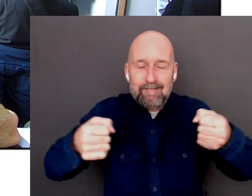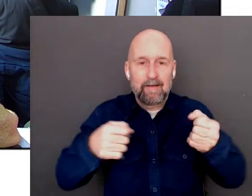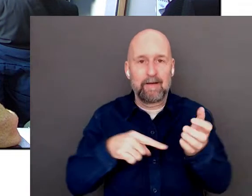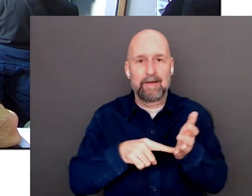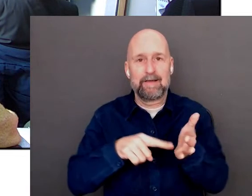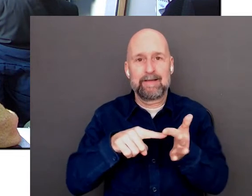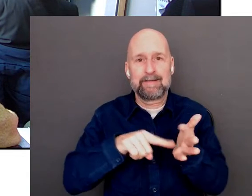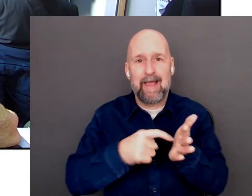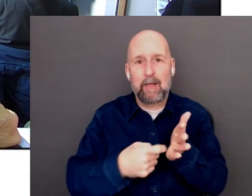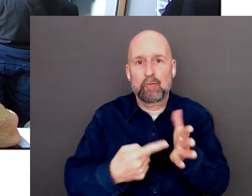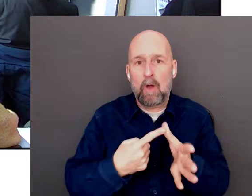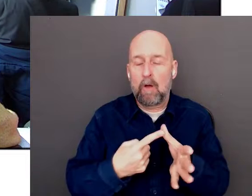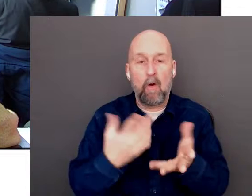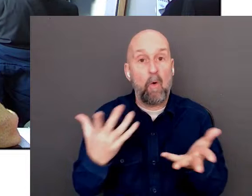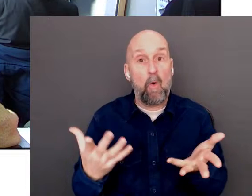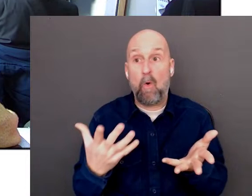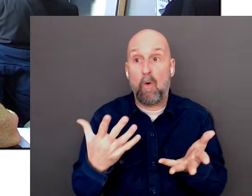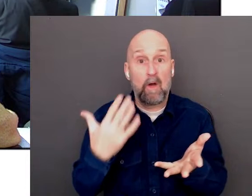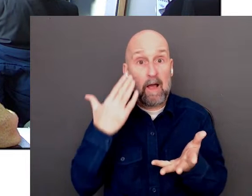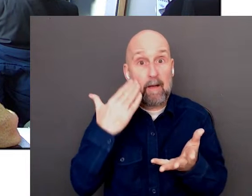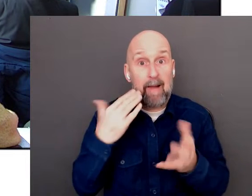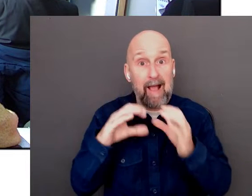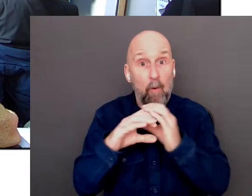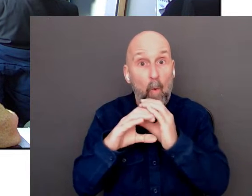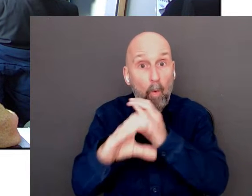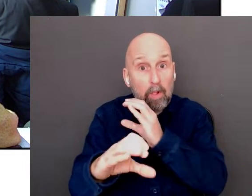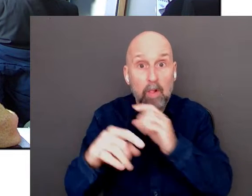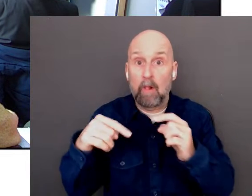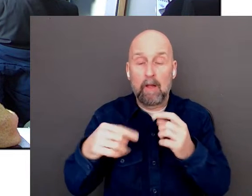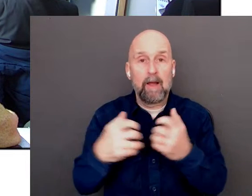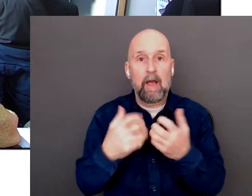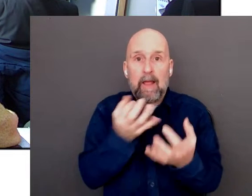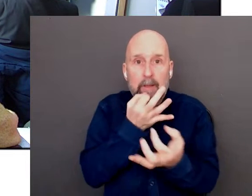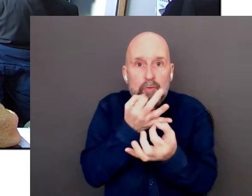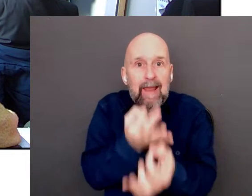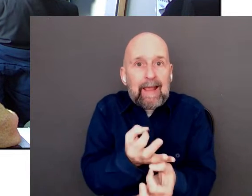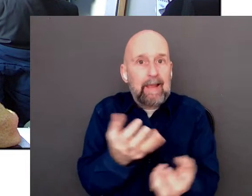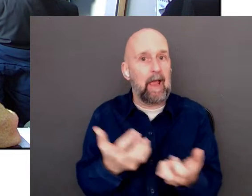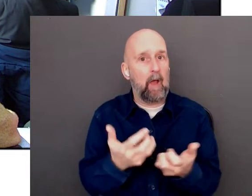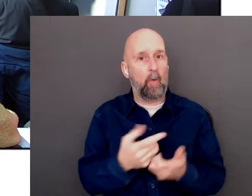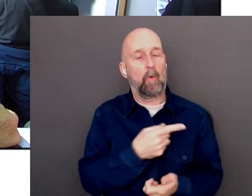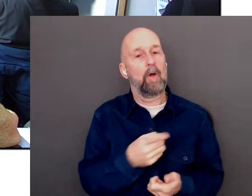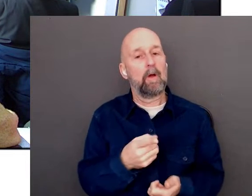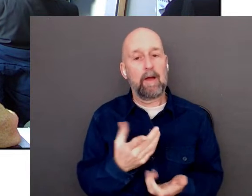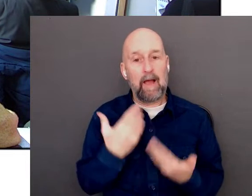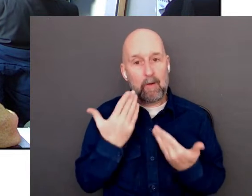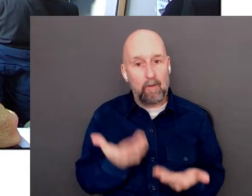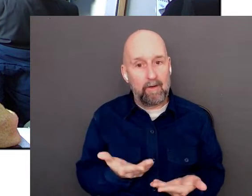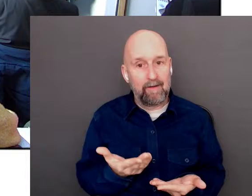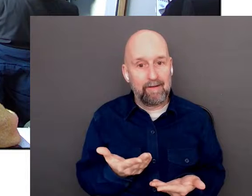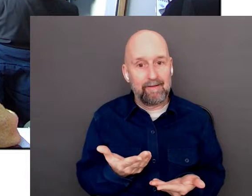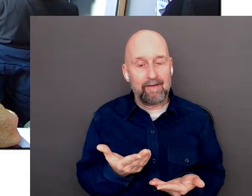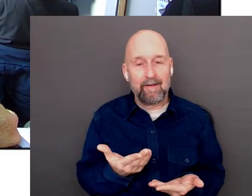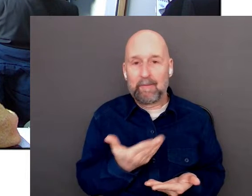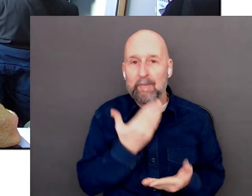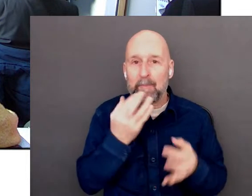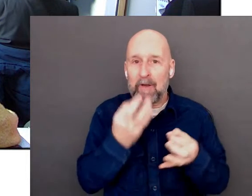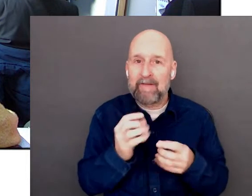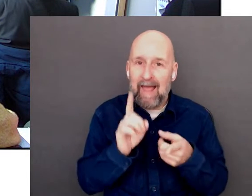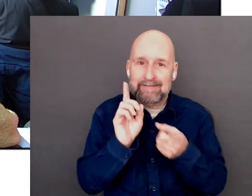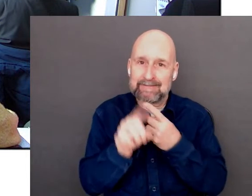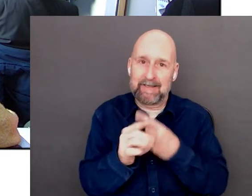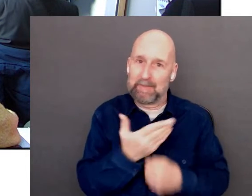hole, and it's kind of intriguing. So yeah, I don't know. I don't have the perfect answer for that, but I